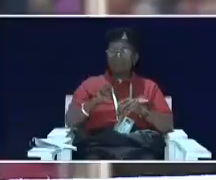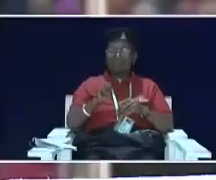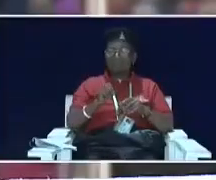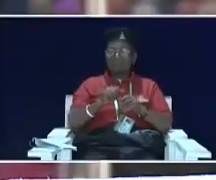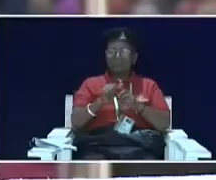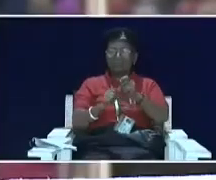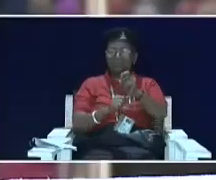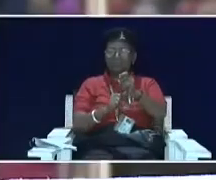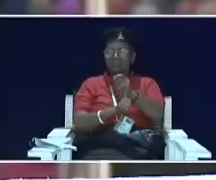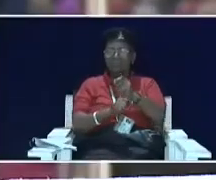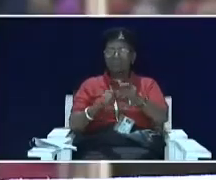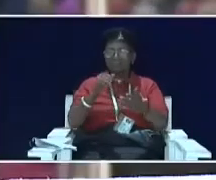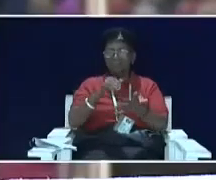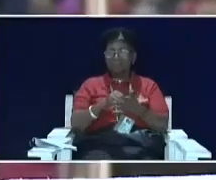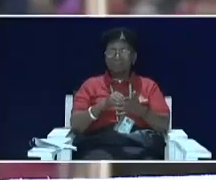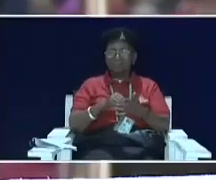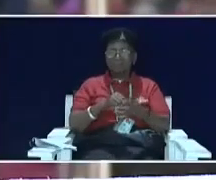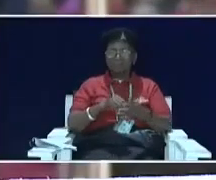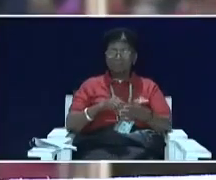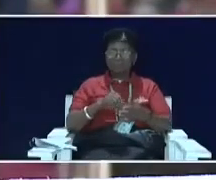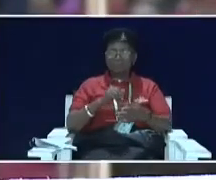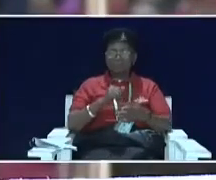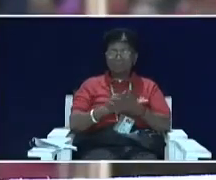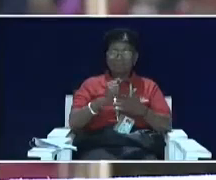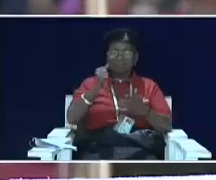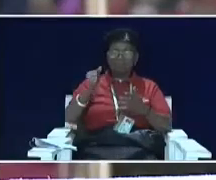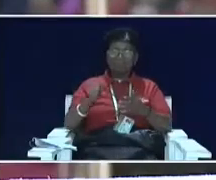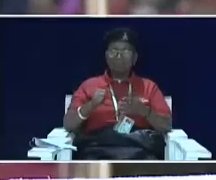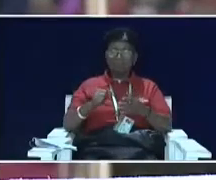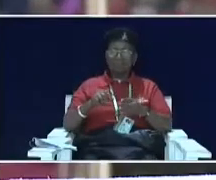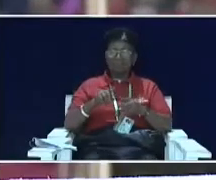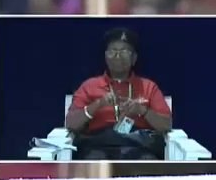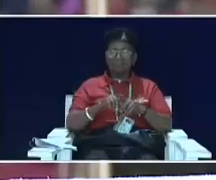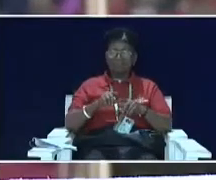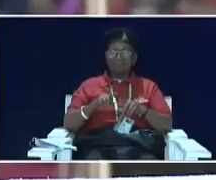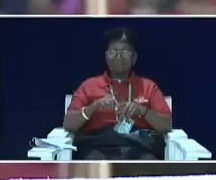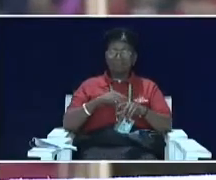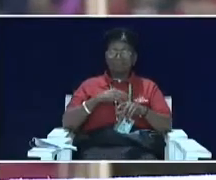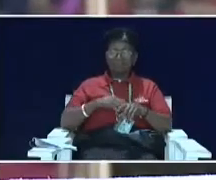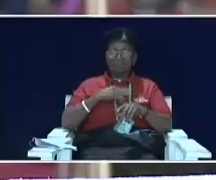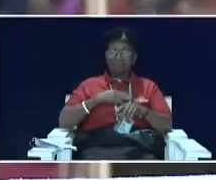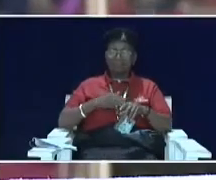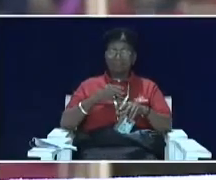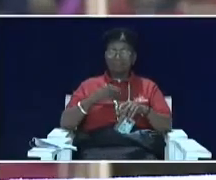And if there are backsliders who have come back to you, Lord, please restore them all.